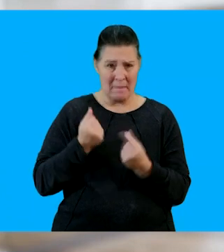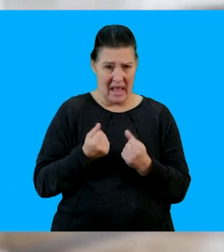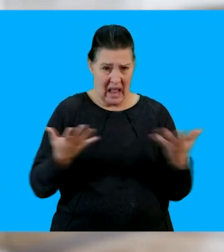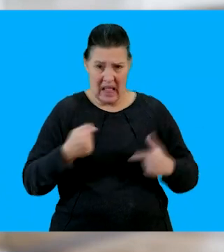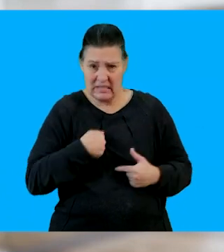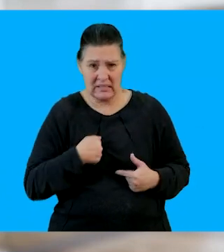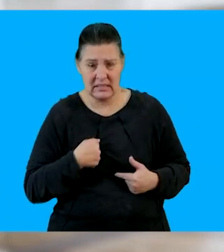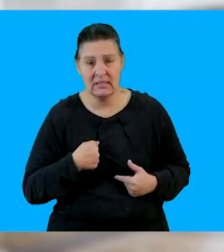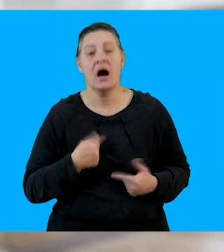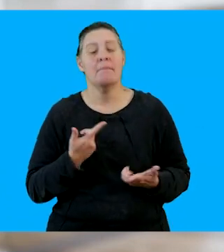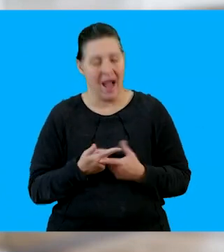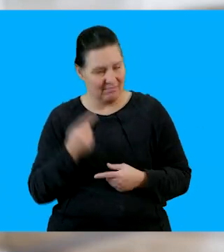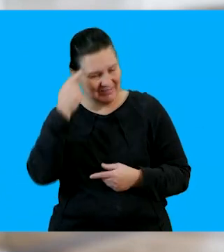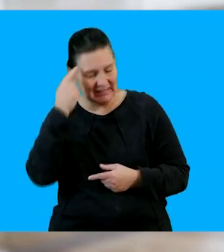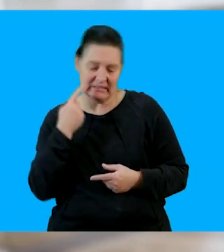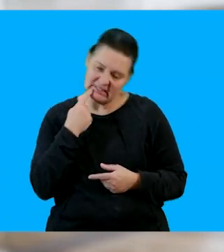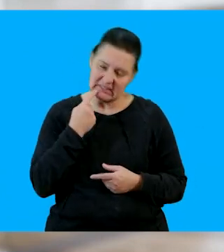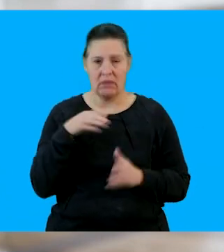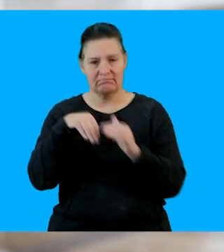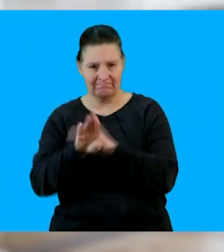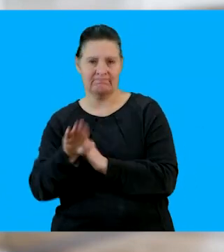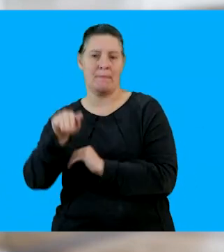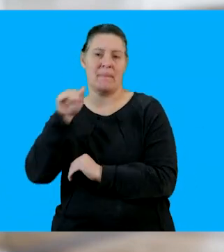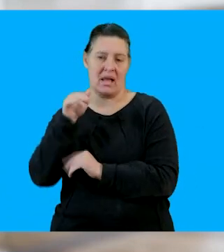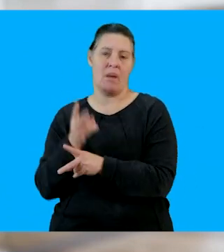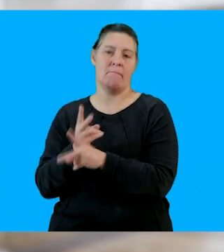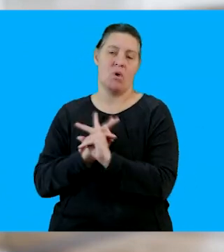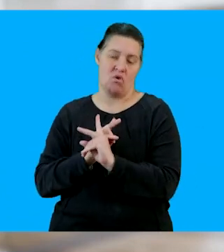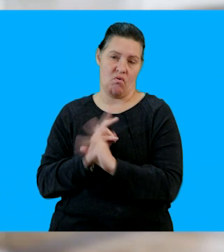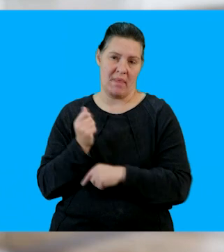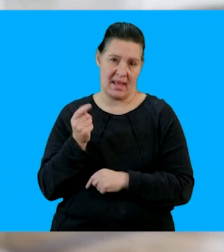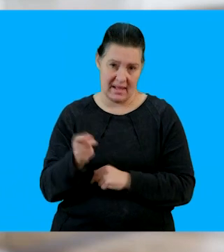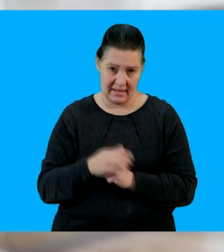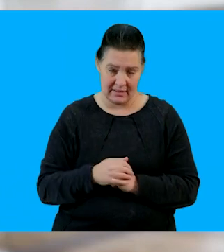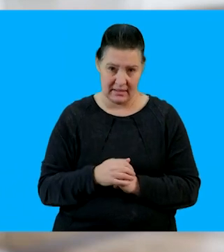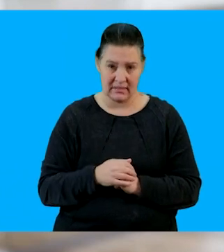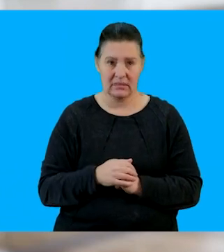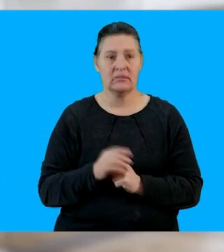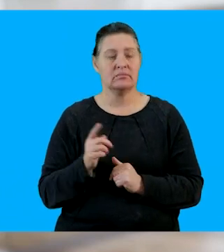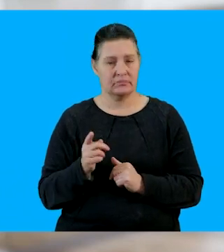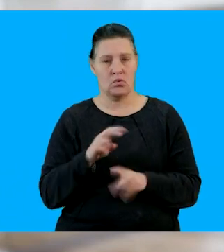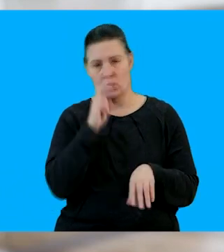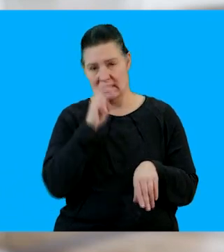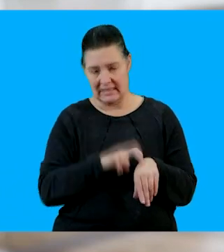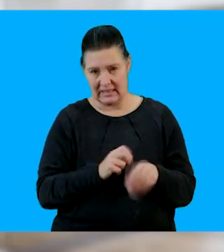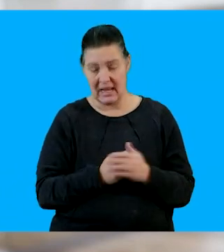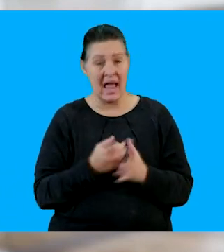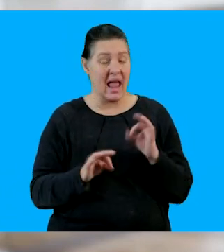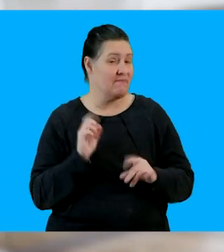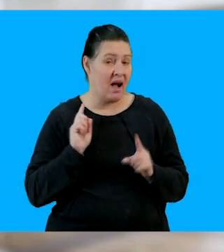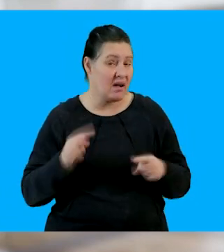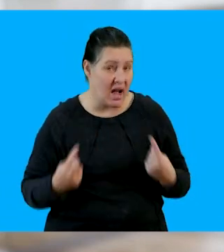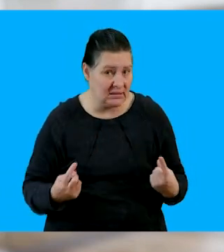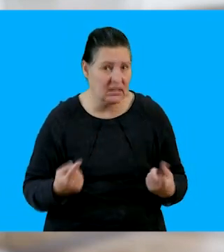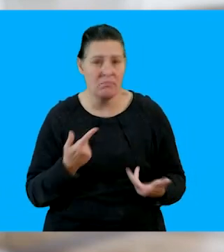not have, the entrepreneur could consider going to the bank and borrow that large amount of money that is needed. If they